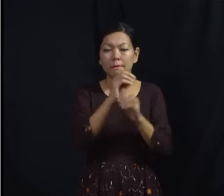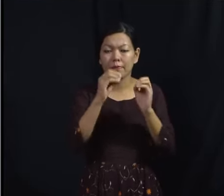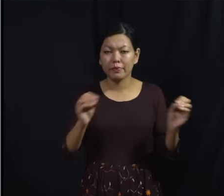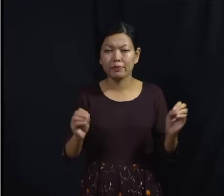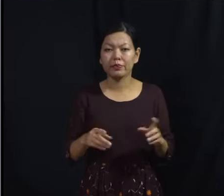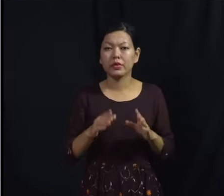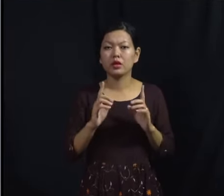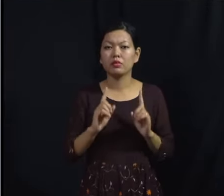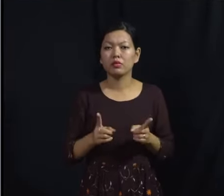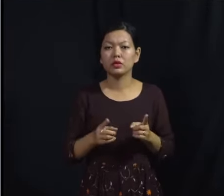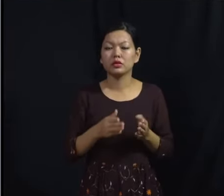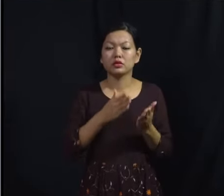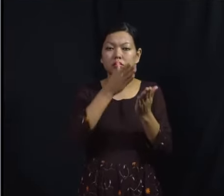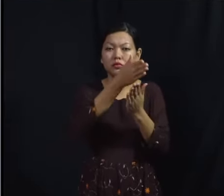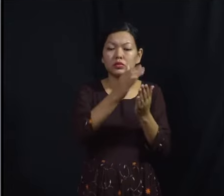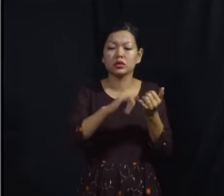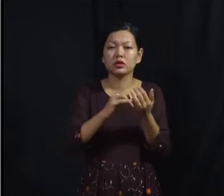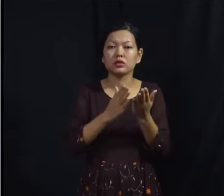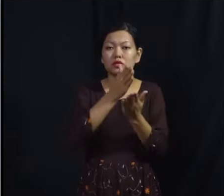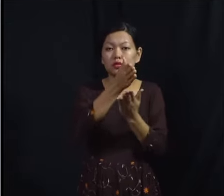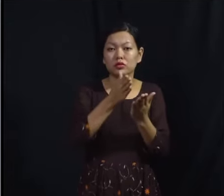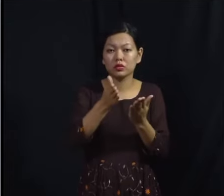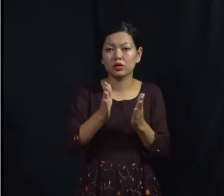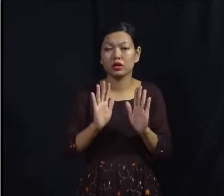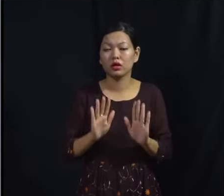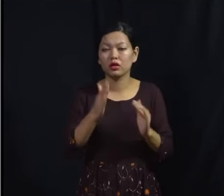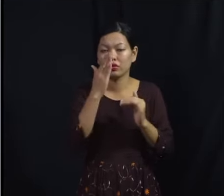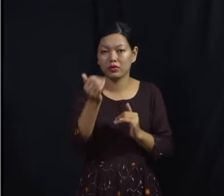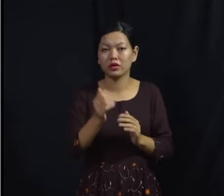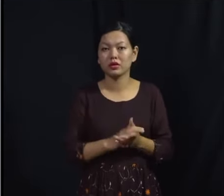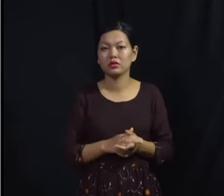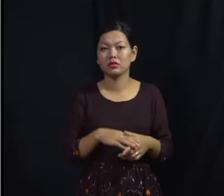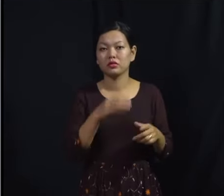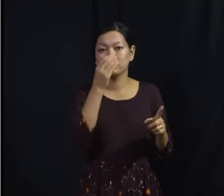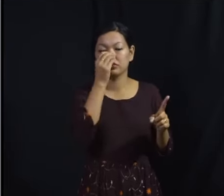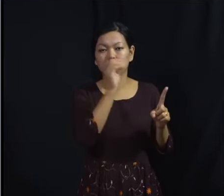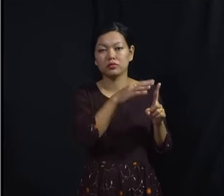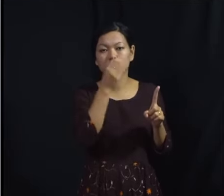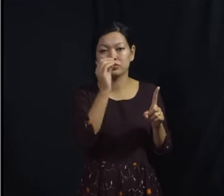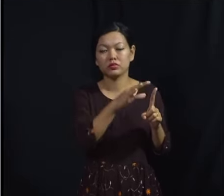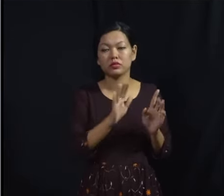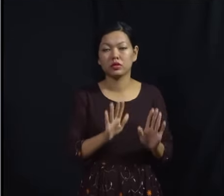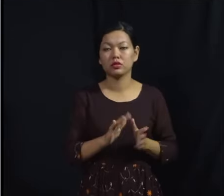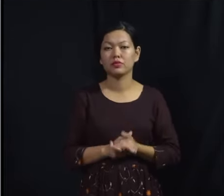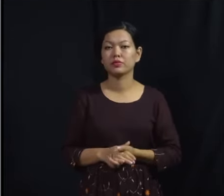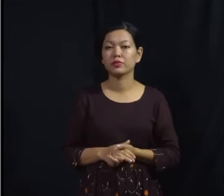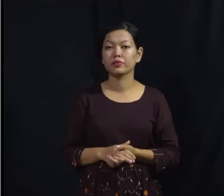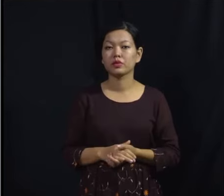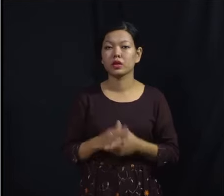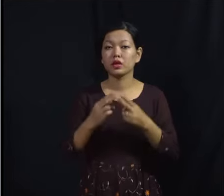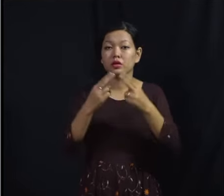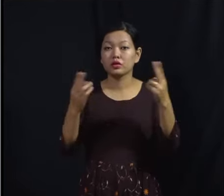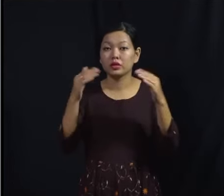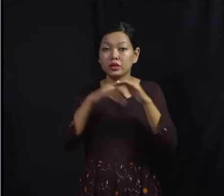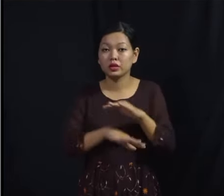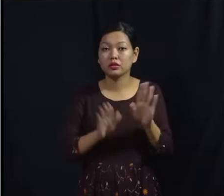helpless girl. Simply, in fact, the society expects a young girl to be simply pretty and to get ready to get married when they come of age.